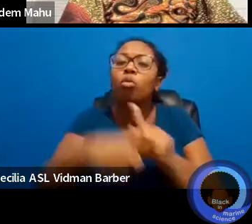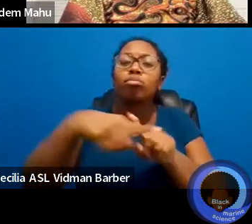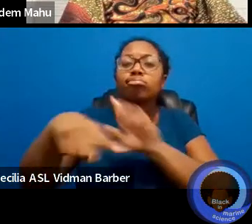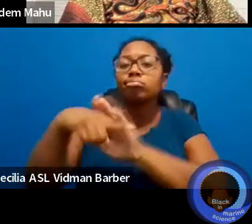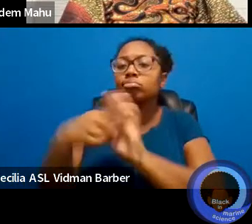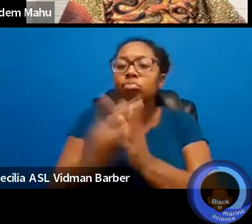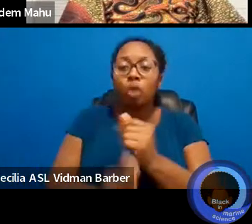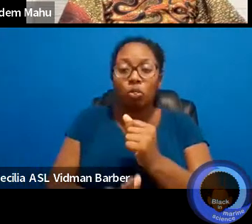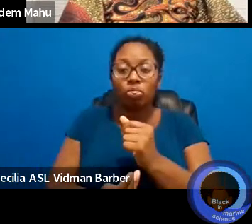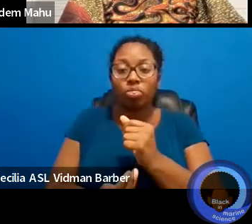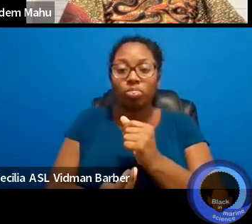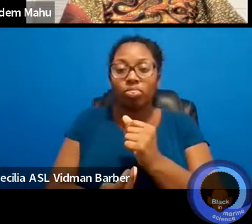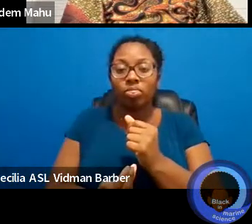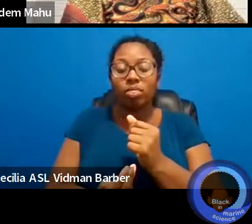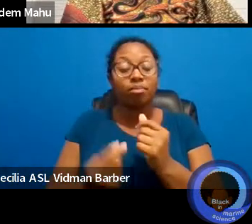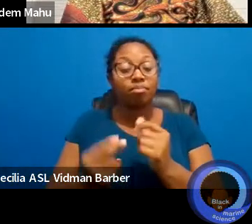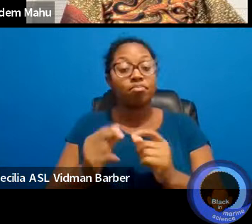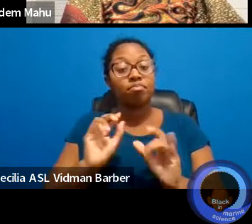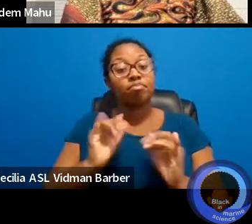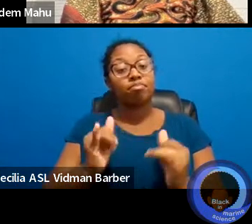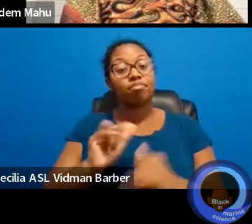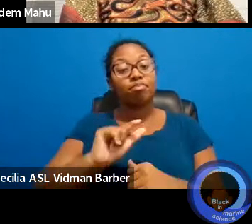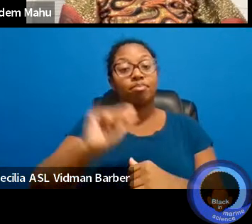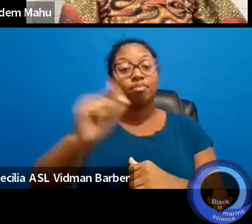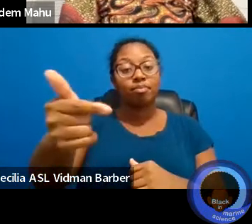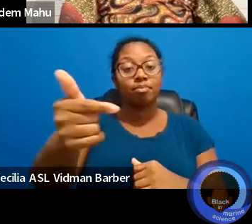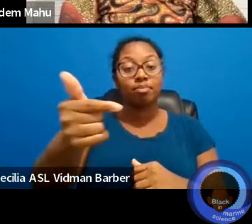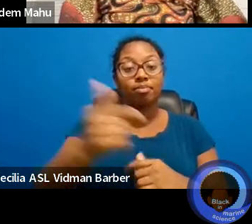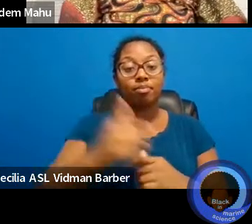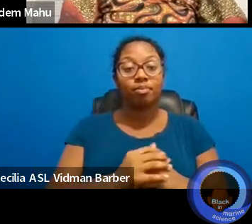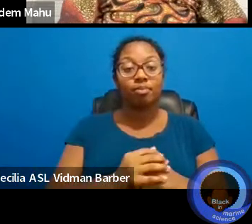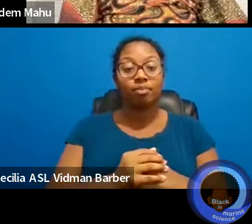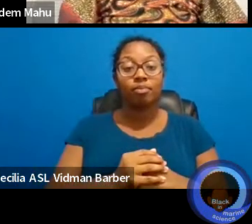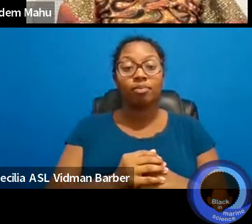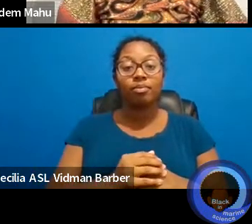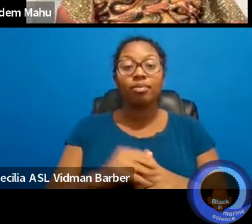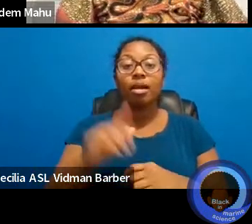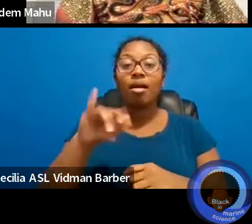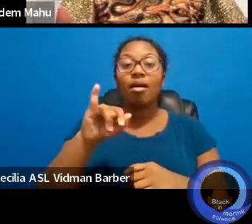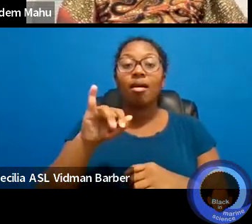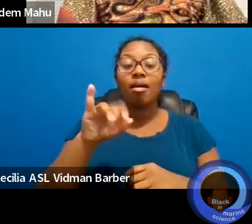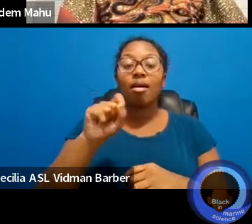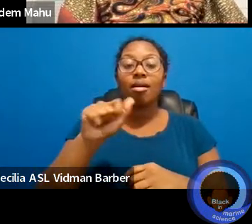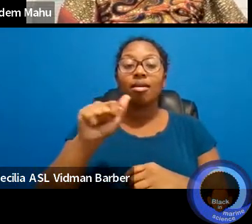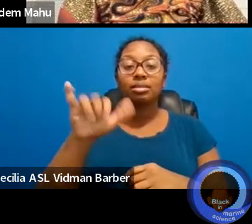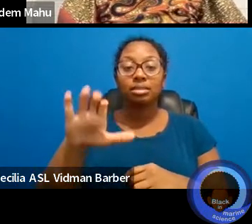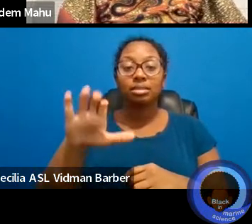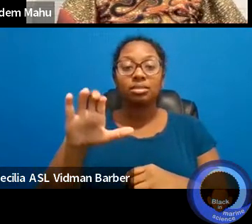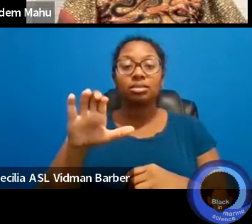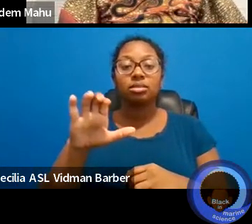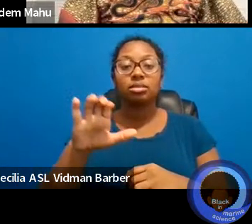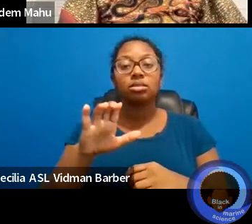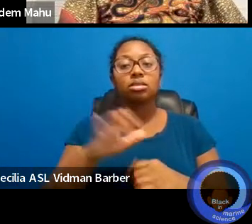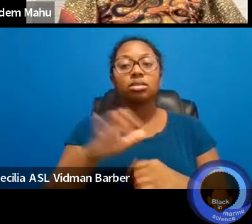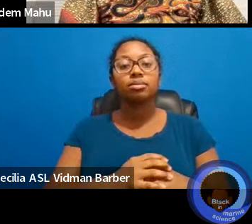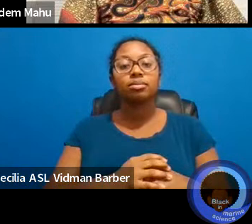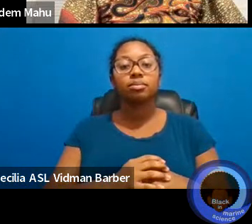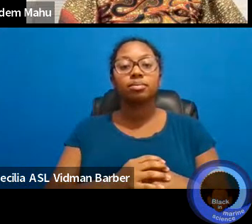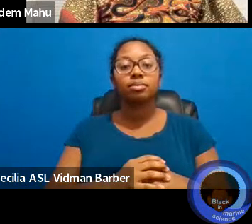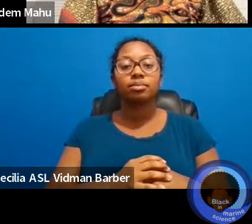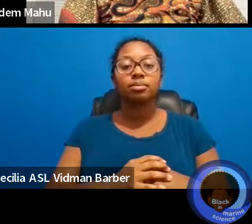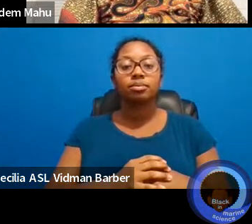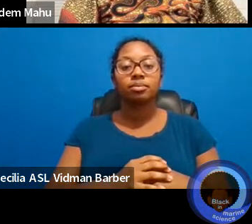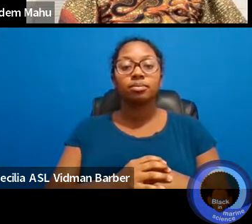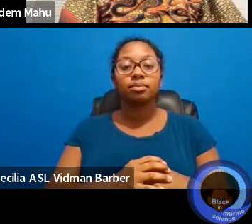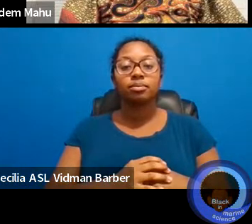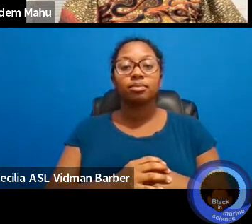let's move on to Mr. Isaac. What is your inspiration behind being a marine scientist? All right, thank you